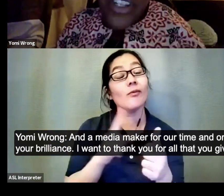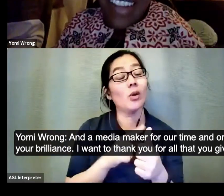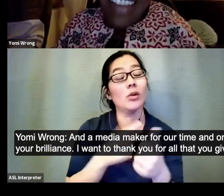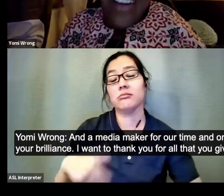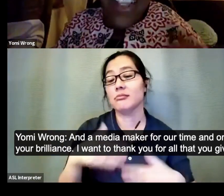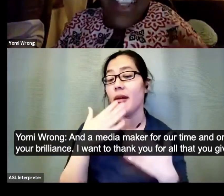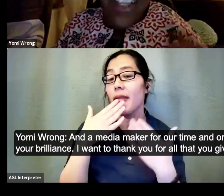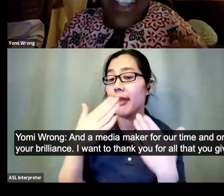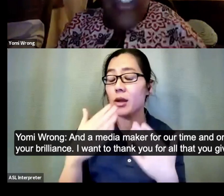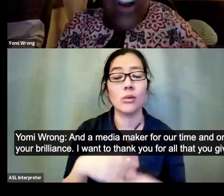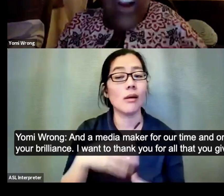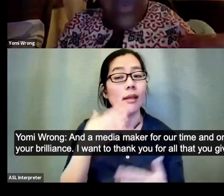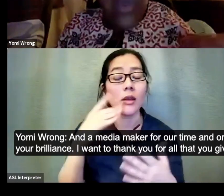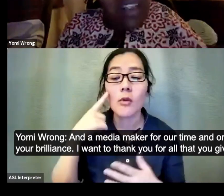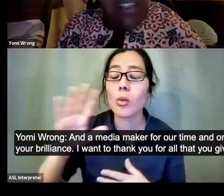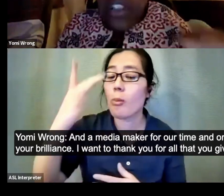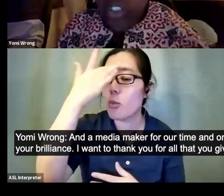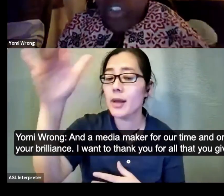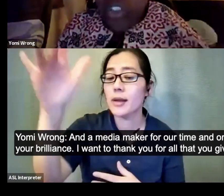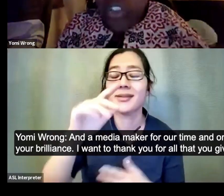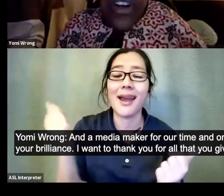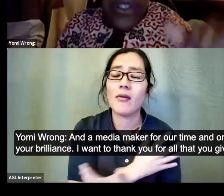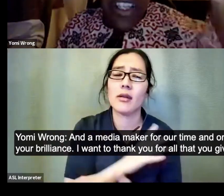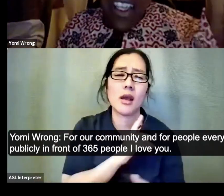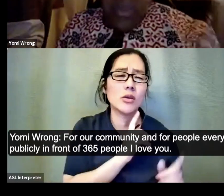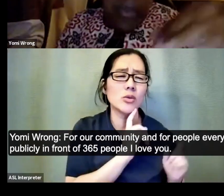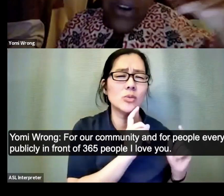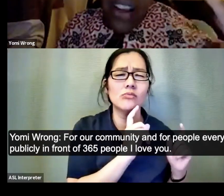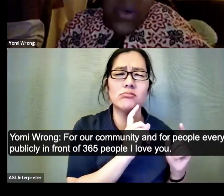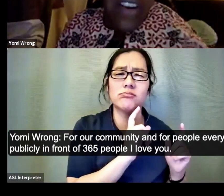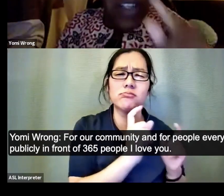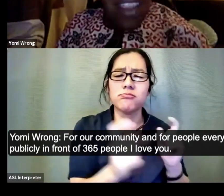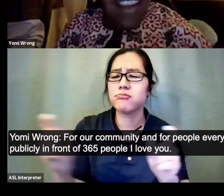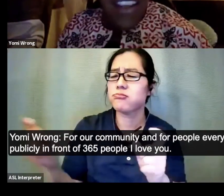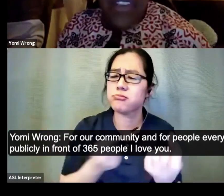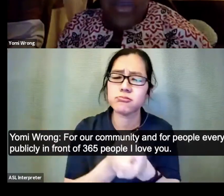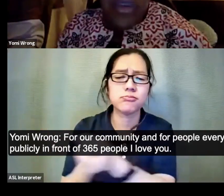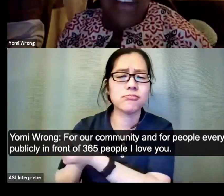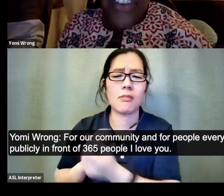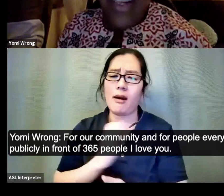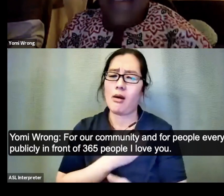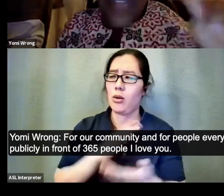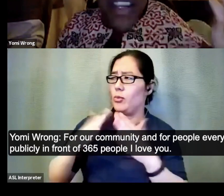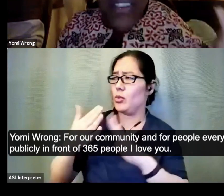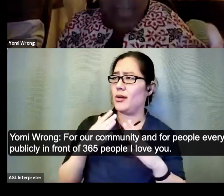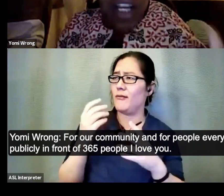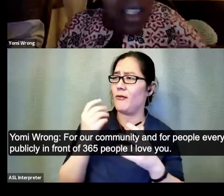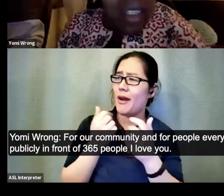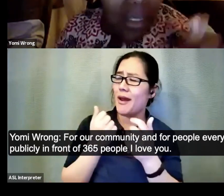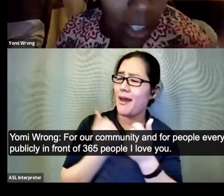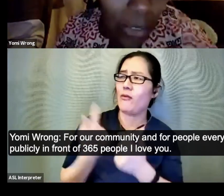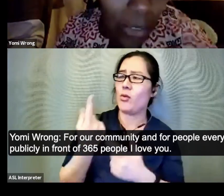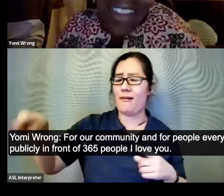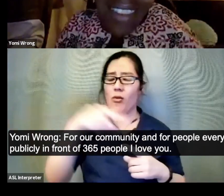your brilliance. I want to thank you for all that you give and do for our community and for people everywhere. And I want to thank you for being my friend. I said